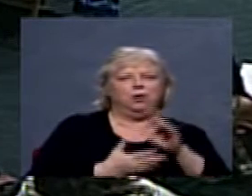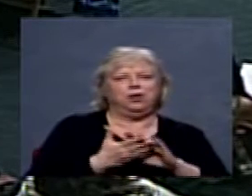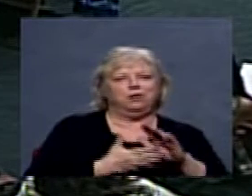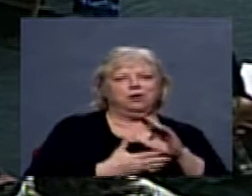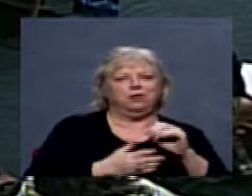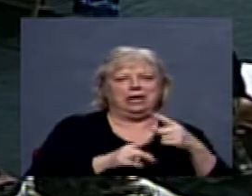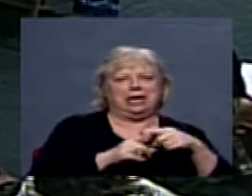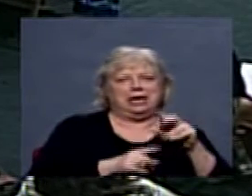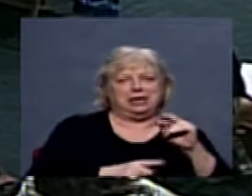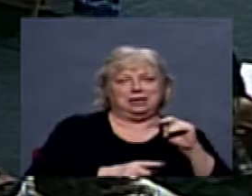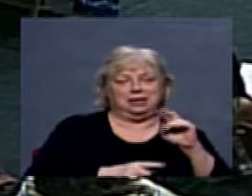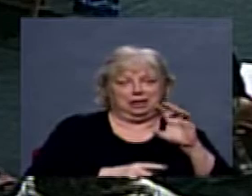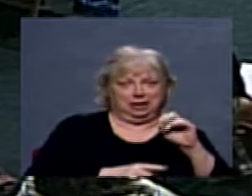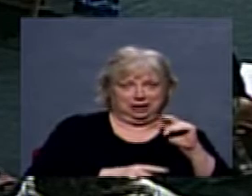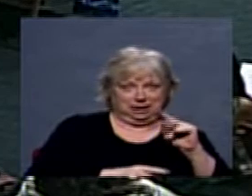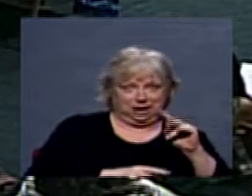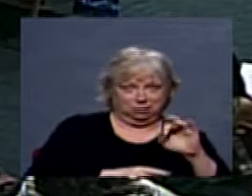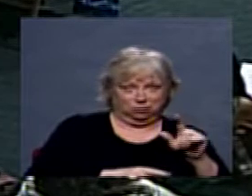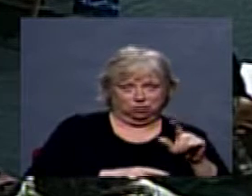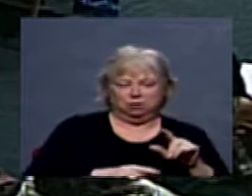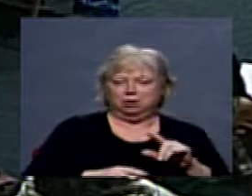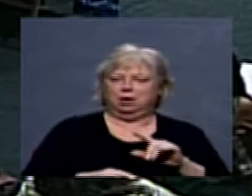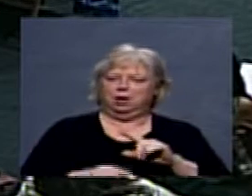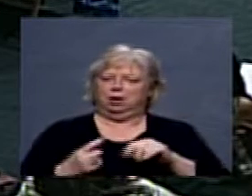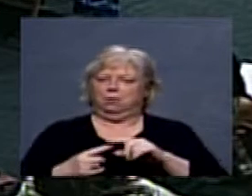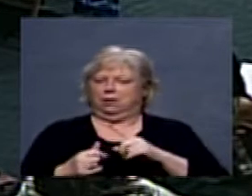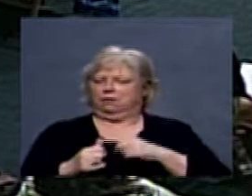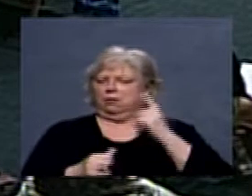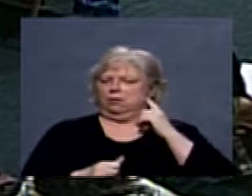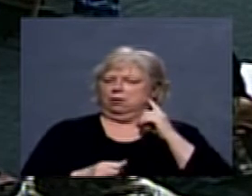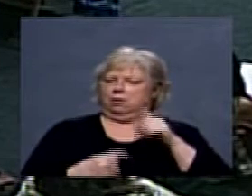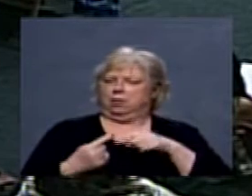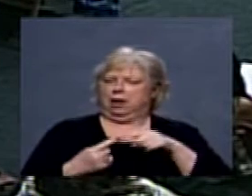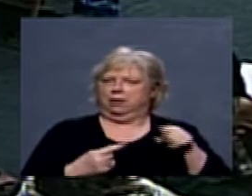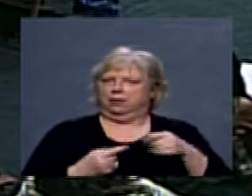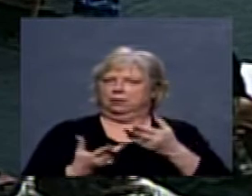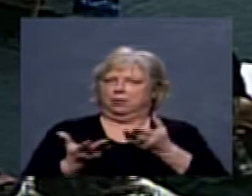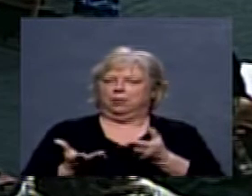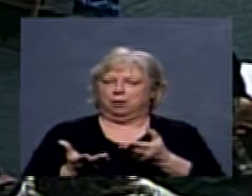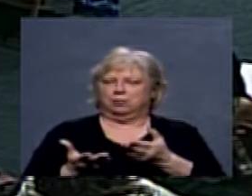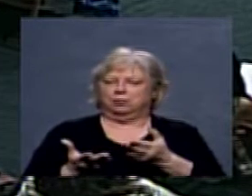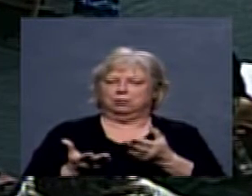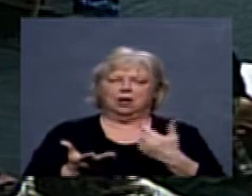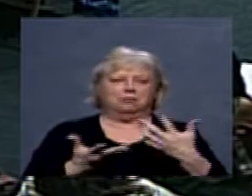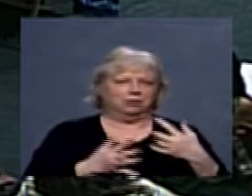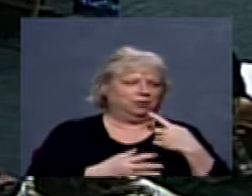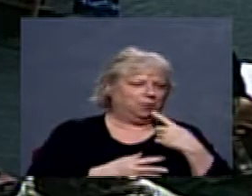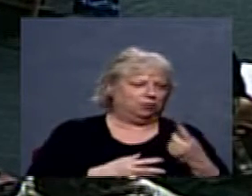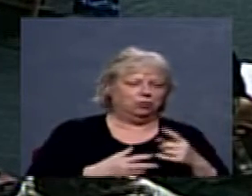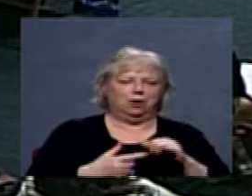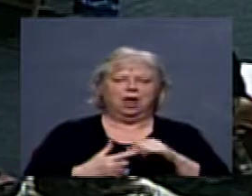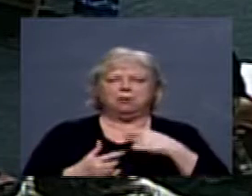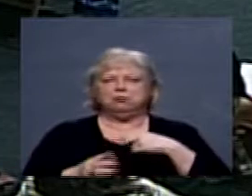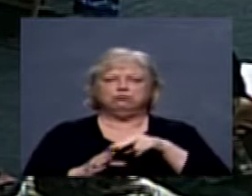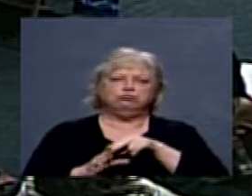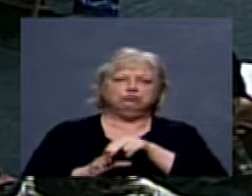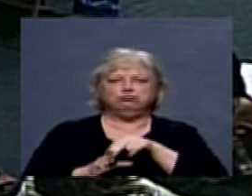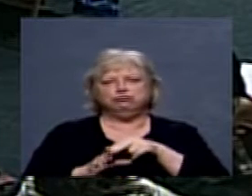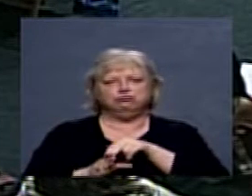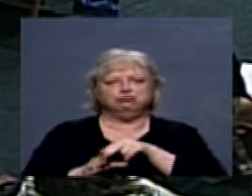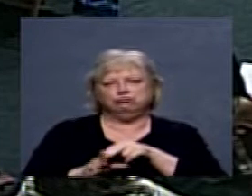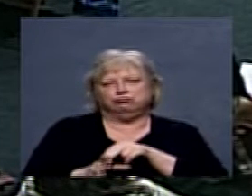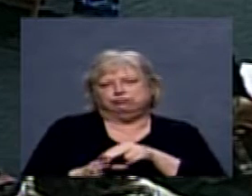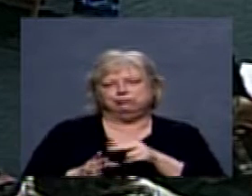And when I first heard about this, as I told you in our meeting, The Bridge I was Club. sort of neutral.